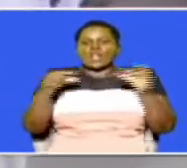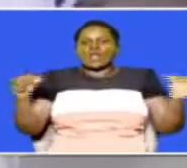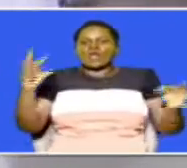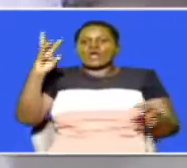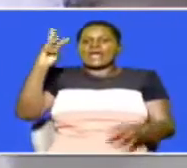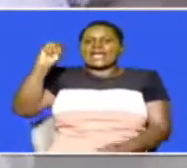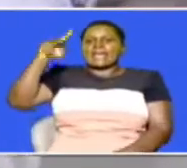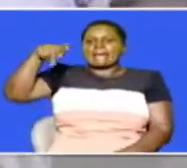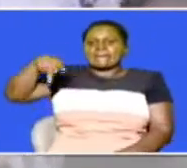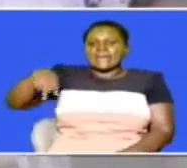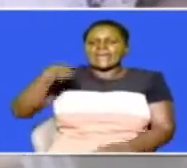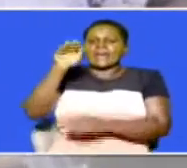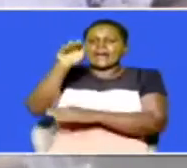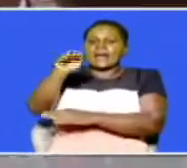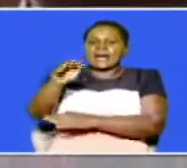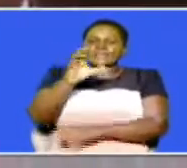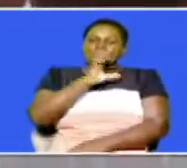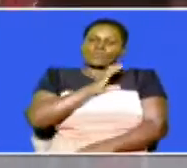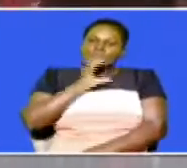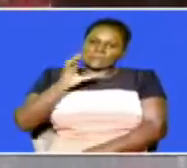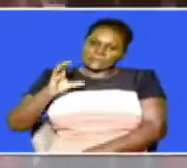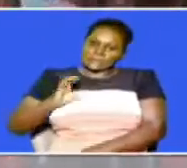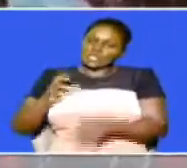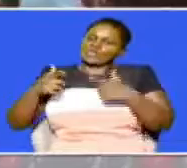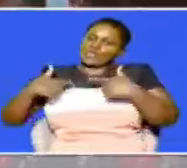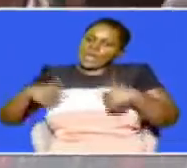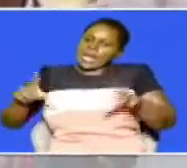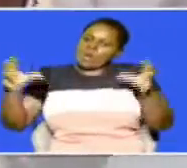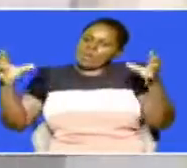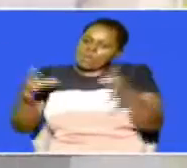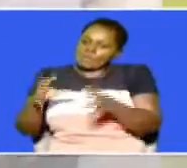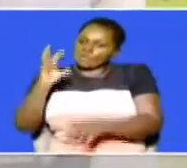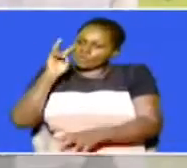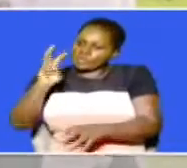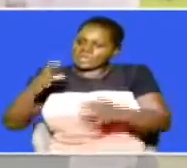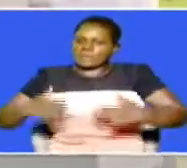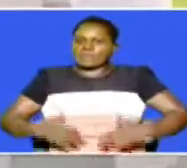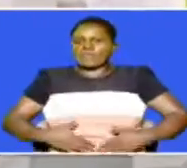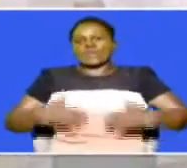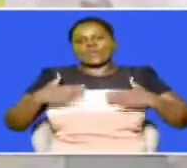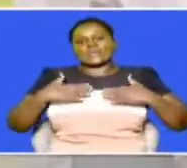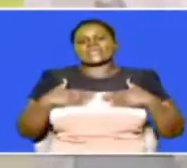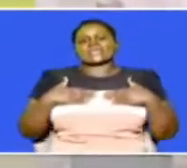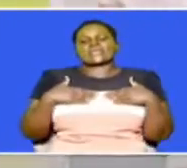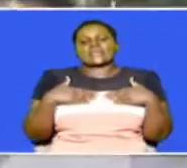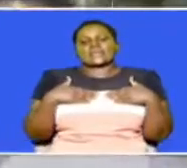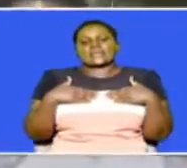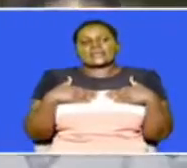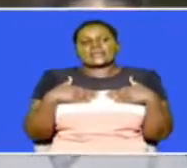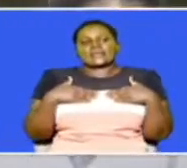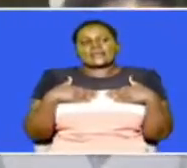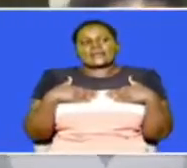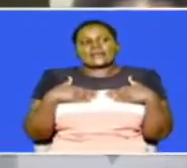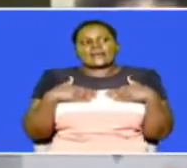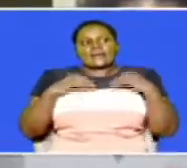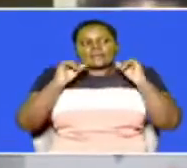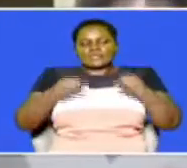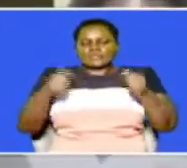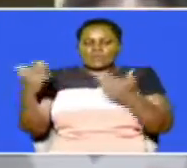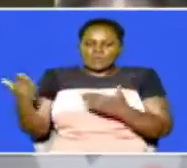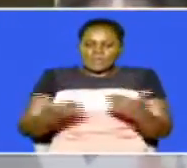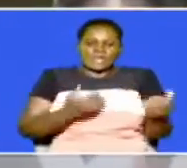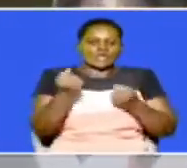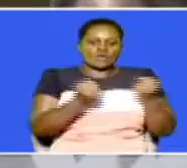of parliament, appealing to the funeral committee to grant them an opportunity to view the body of the former head of state. Wanaweza leta na